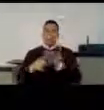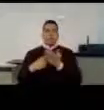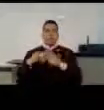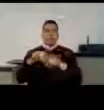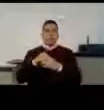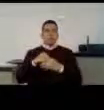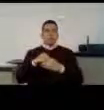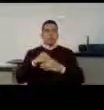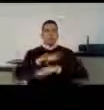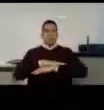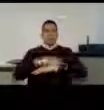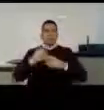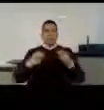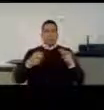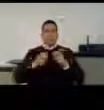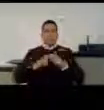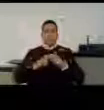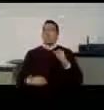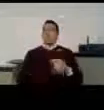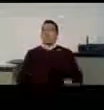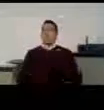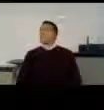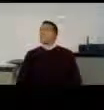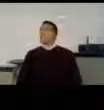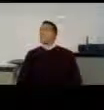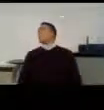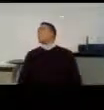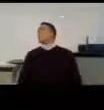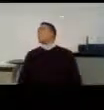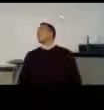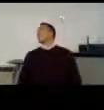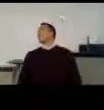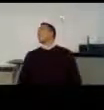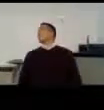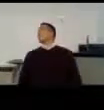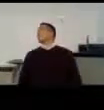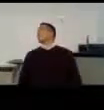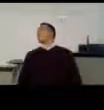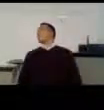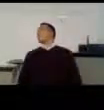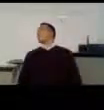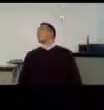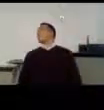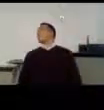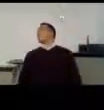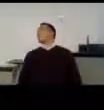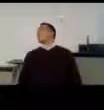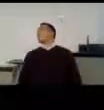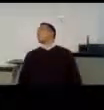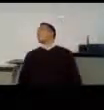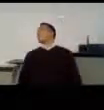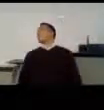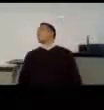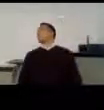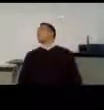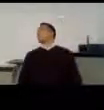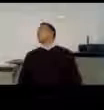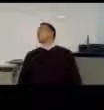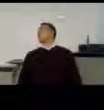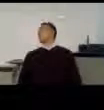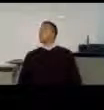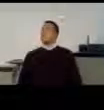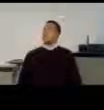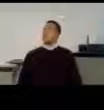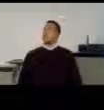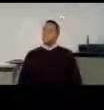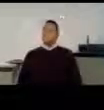Q&A then. There is a mic next to you if you want to briefly address that, or we also have a question for Donna. I feel like we should just connect.